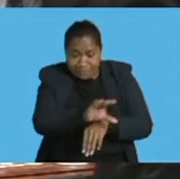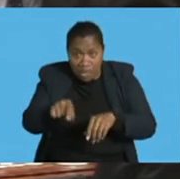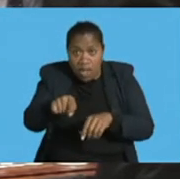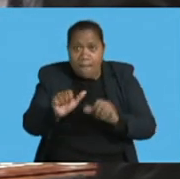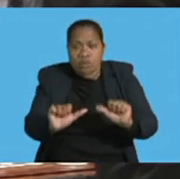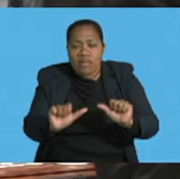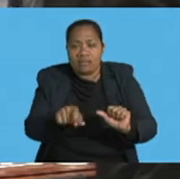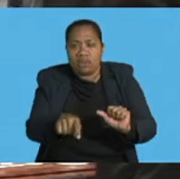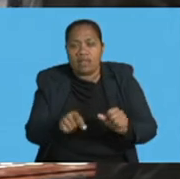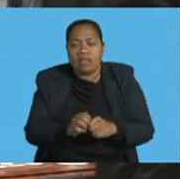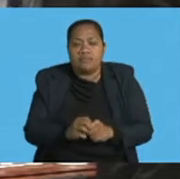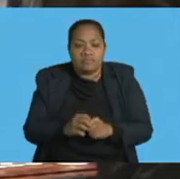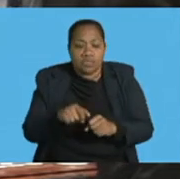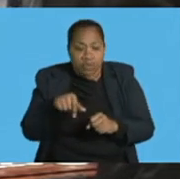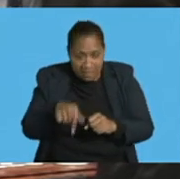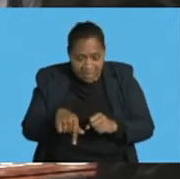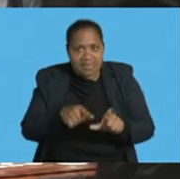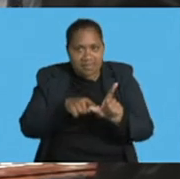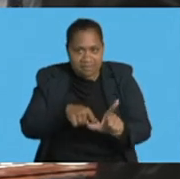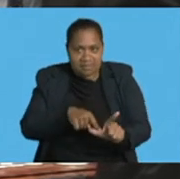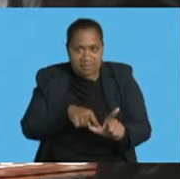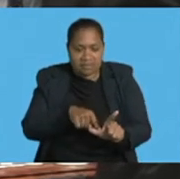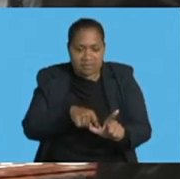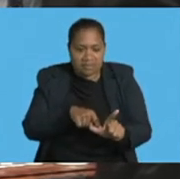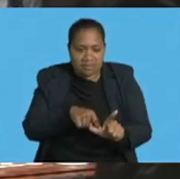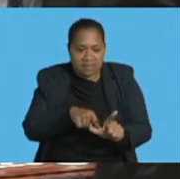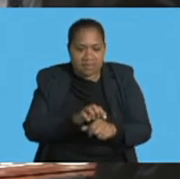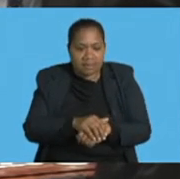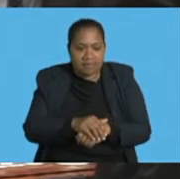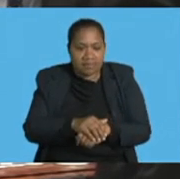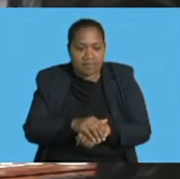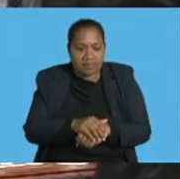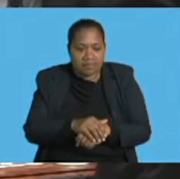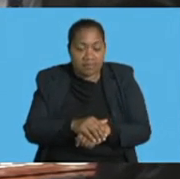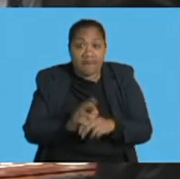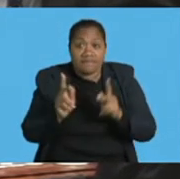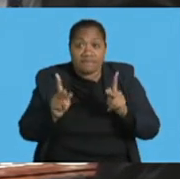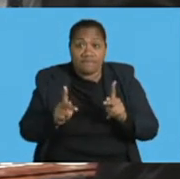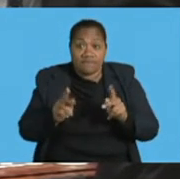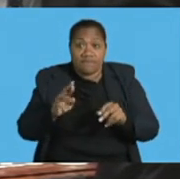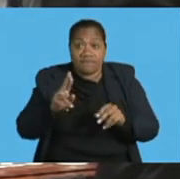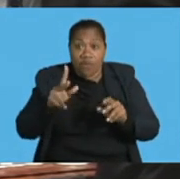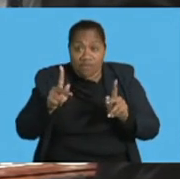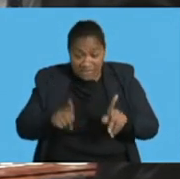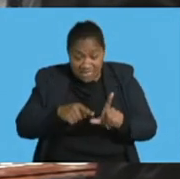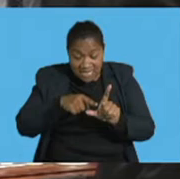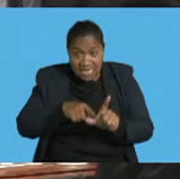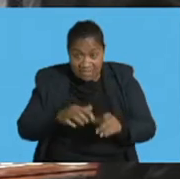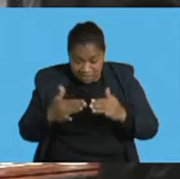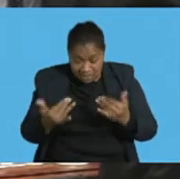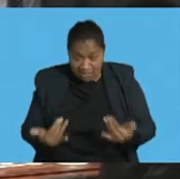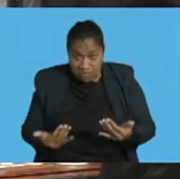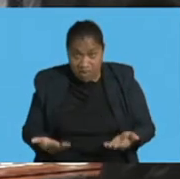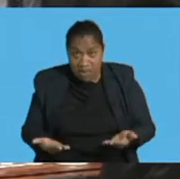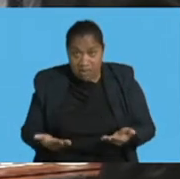fiscal year. Honourable Speaker said, for the fiscal year 2019-20, the current one, the